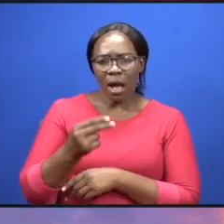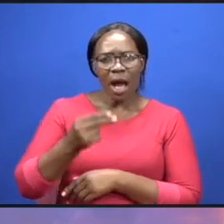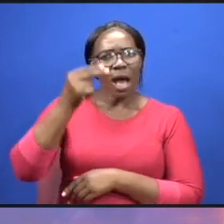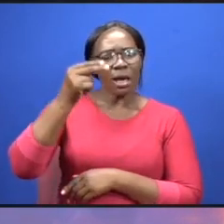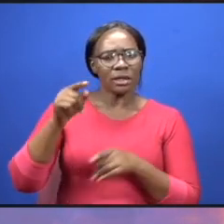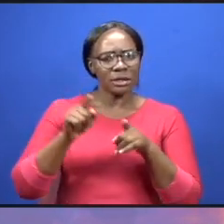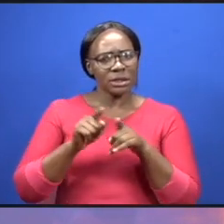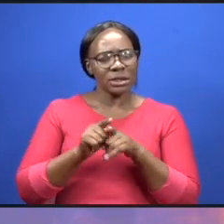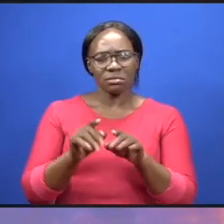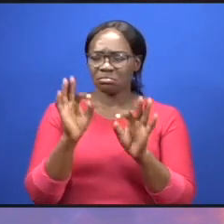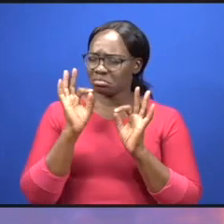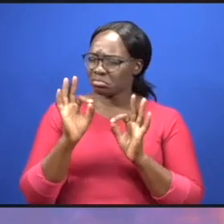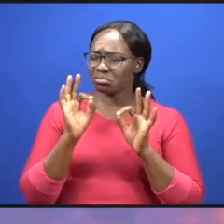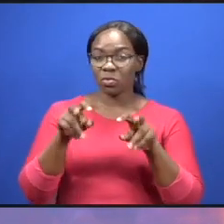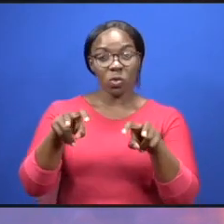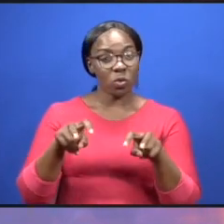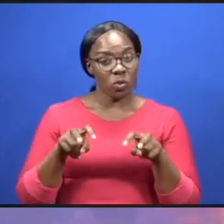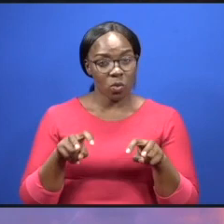and a lofty throne.